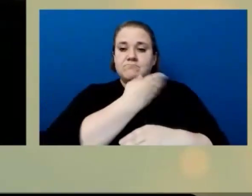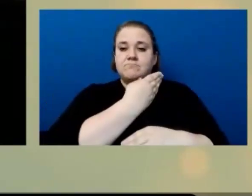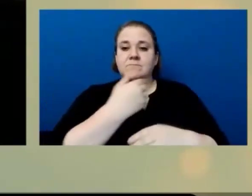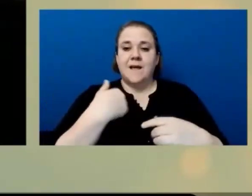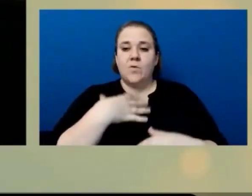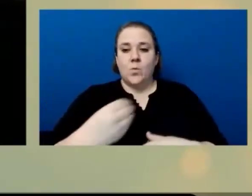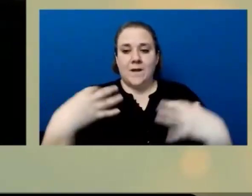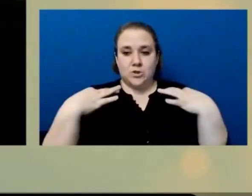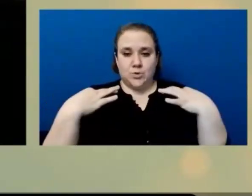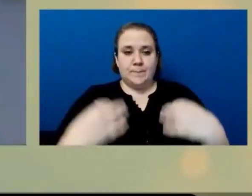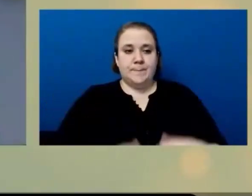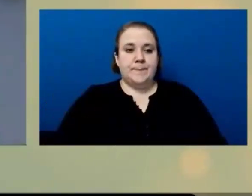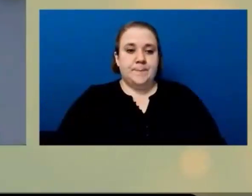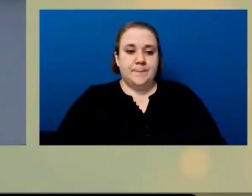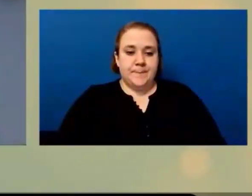shirt.